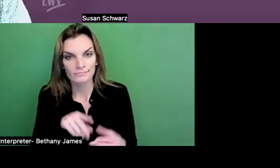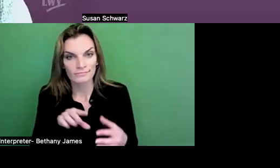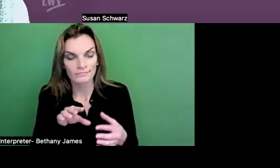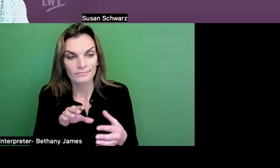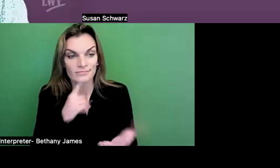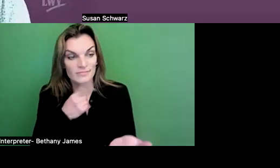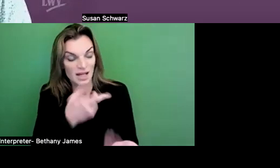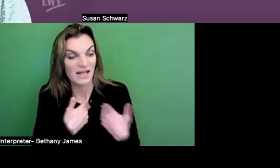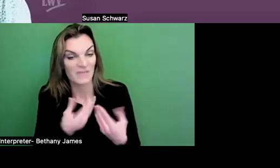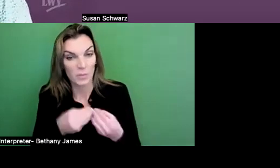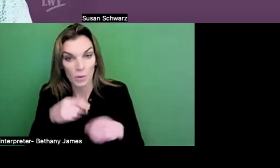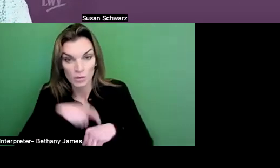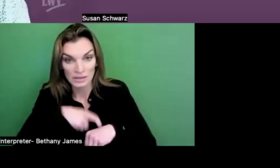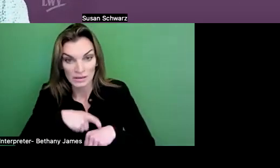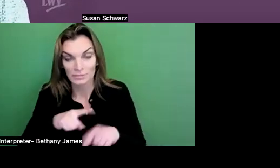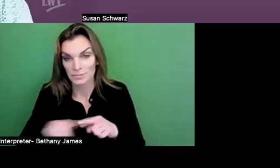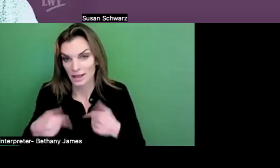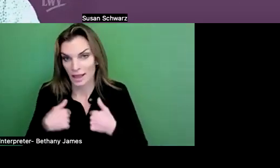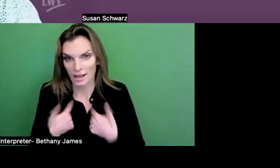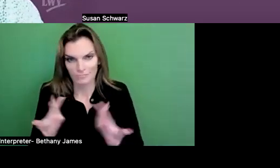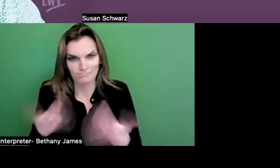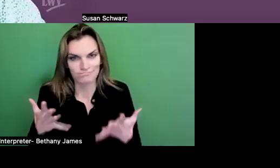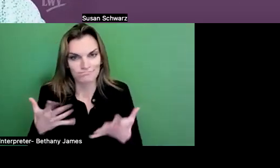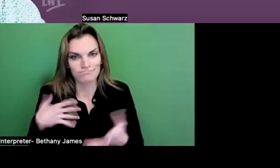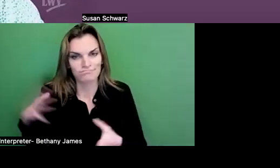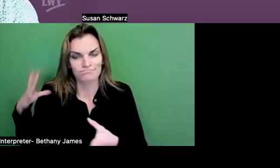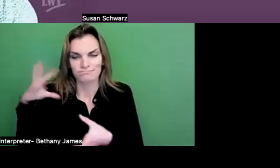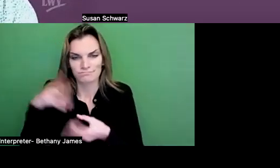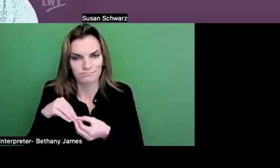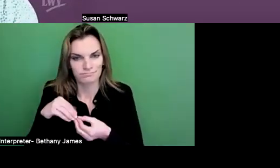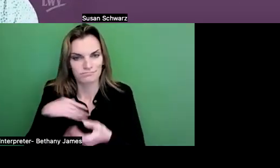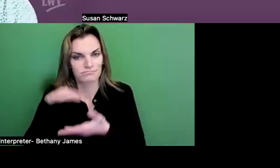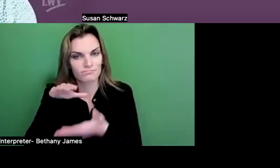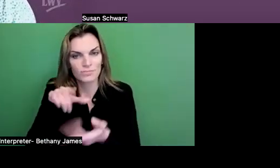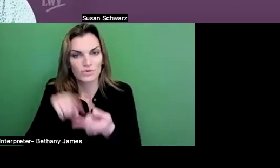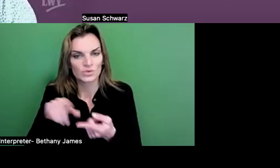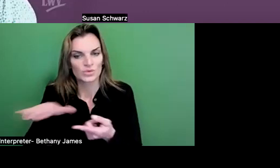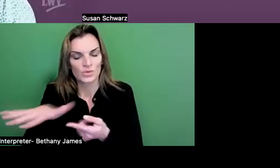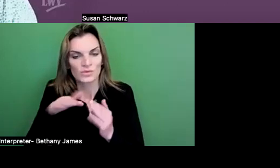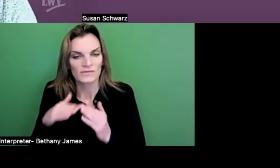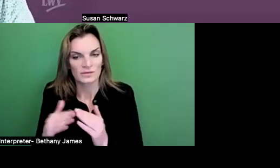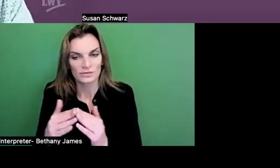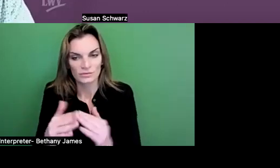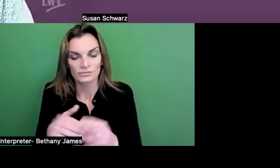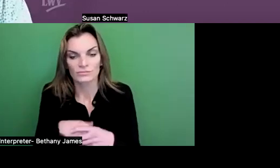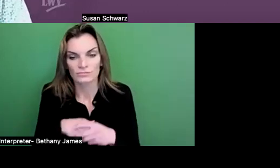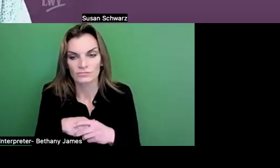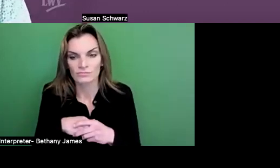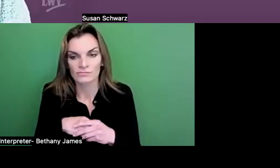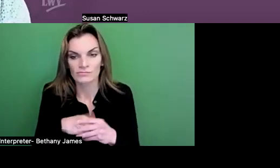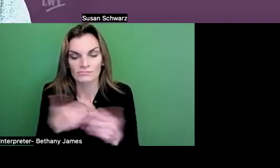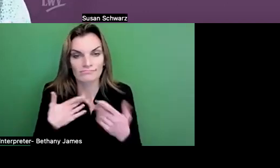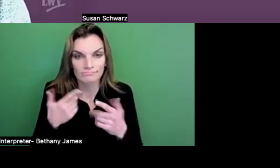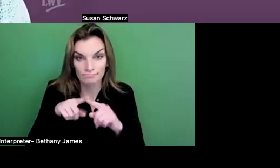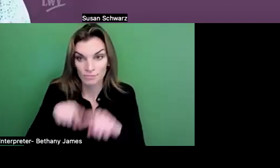village. I have devoted countless hours to the village, but I rely on experts